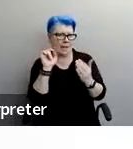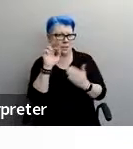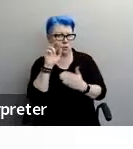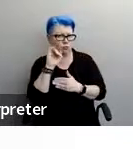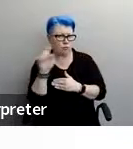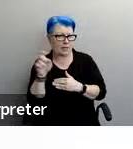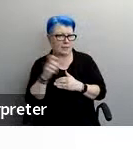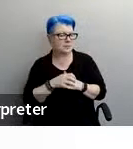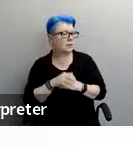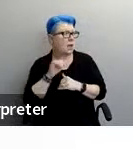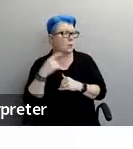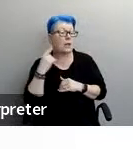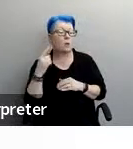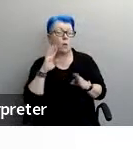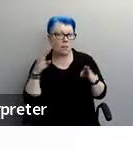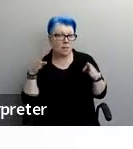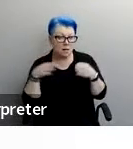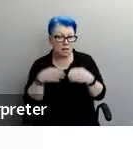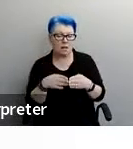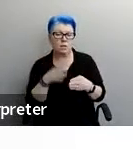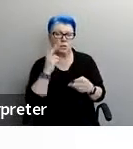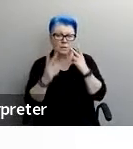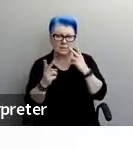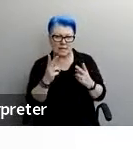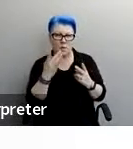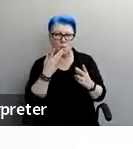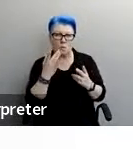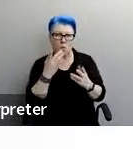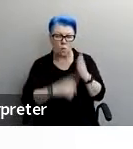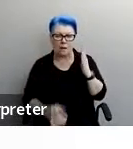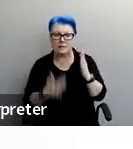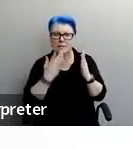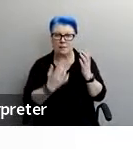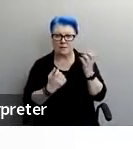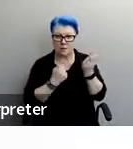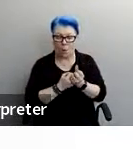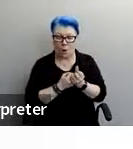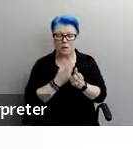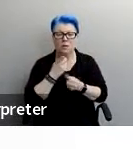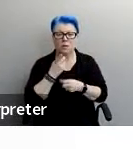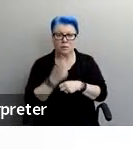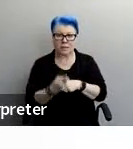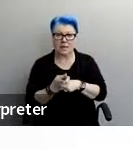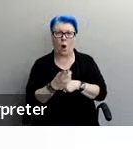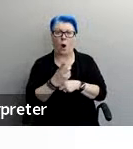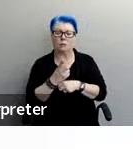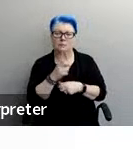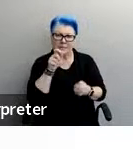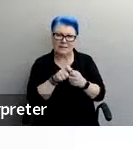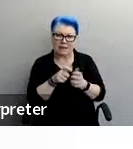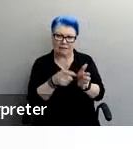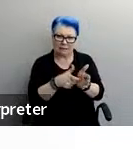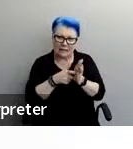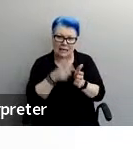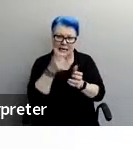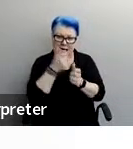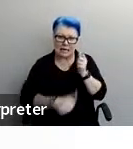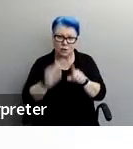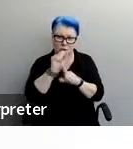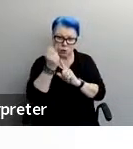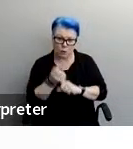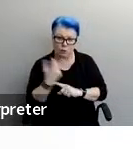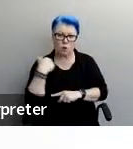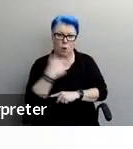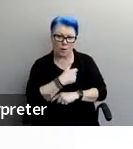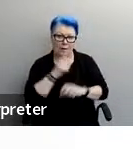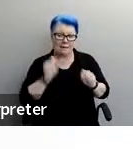and identify supports that individual students need or that classrooms may need to support that. So then we will be addressing